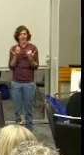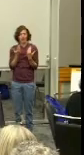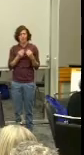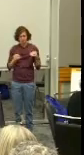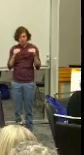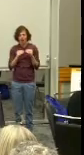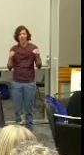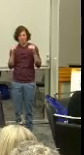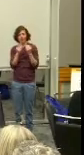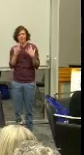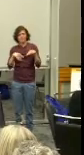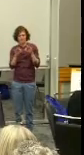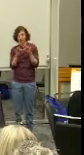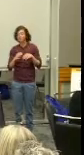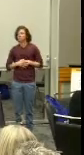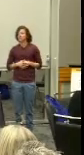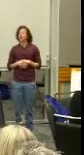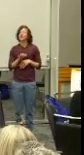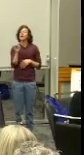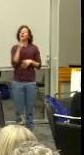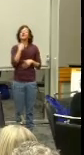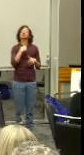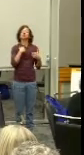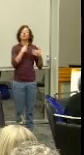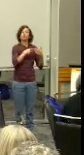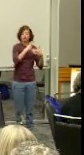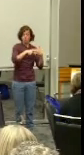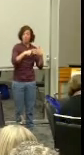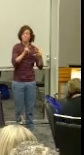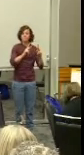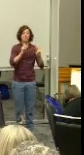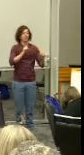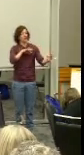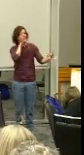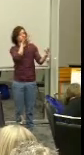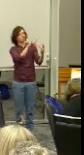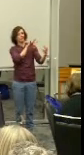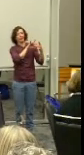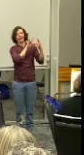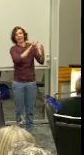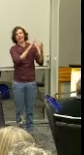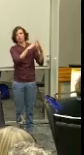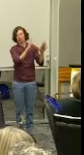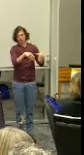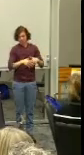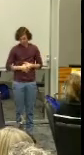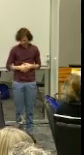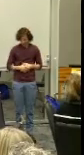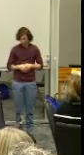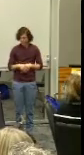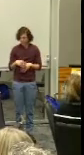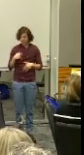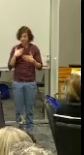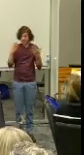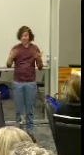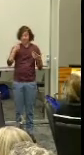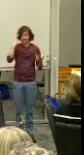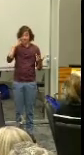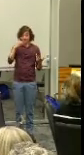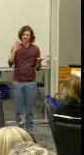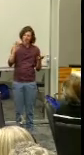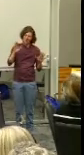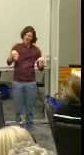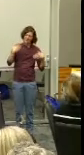then we actually have a program where we support people to connect to housing. And so I am here to give a little